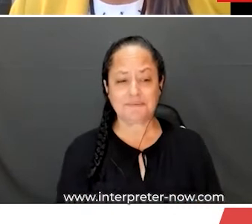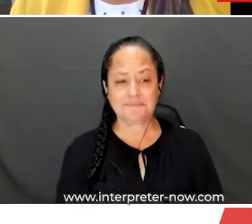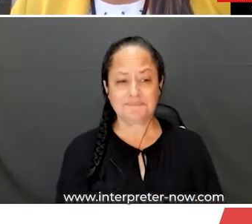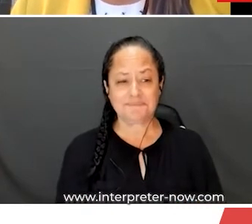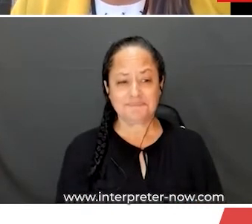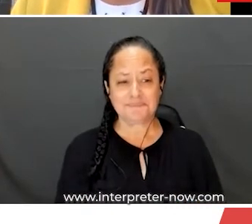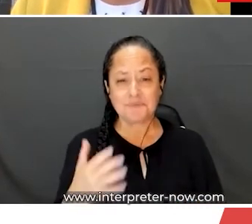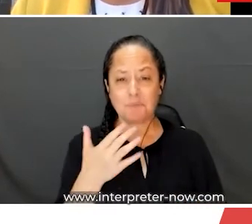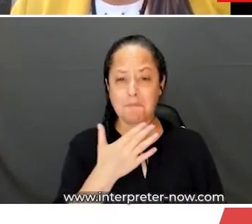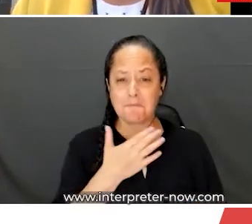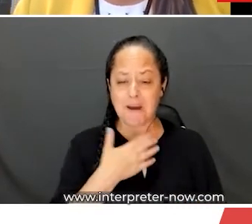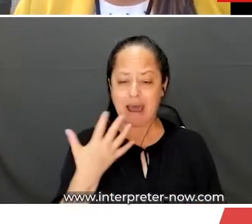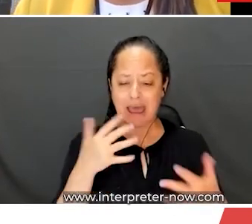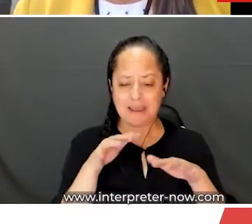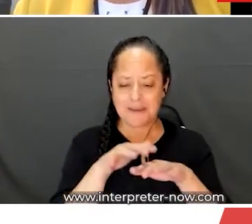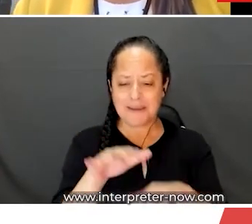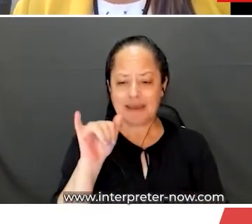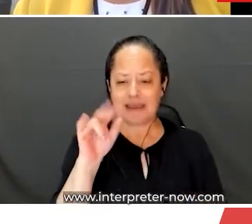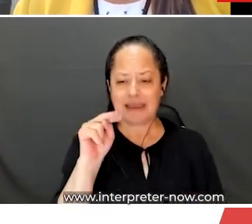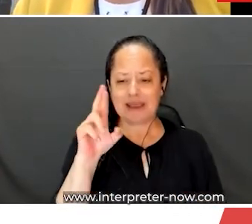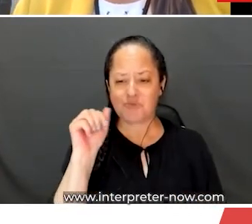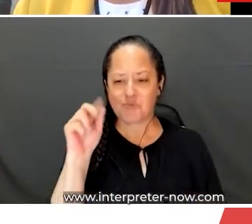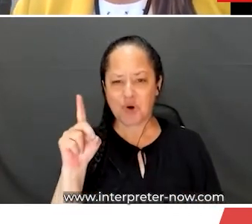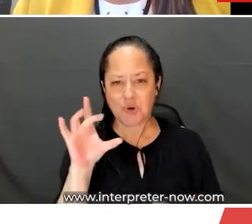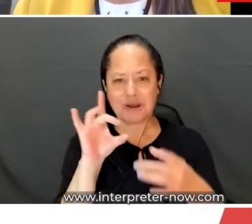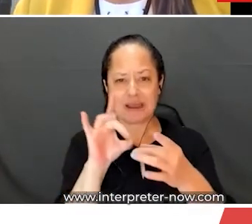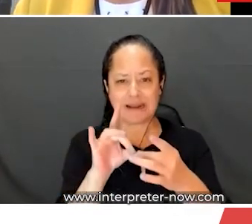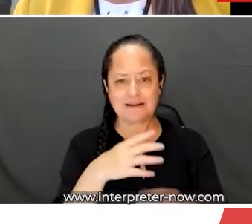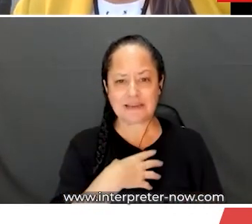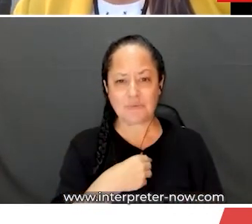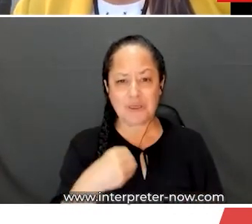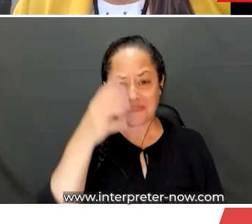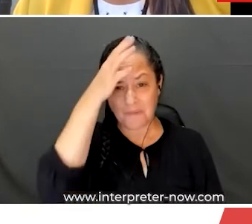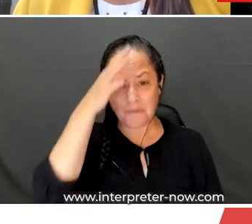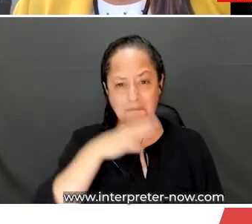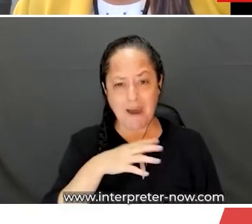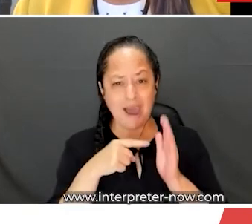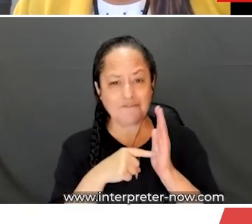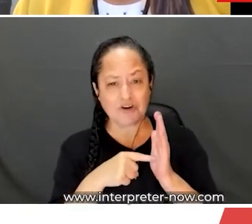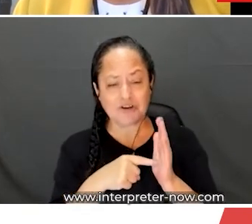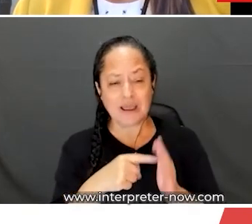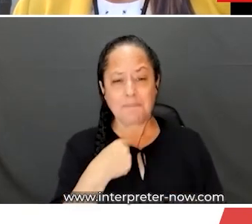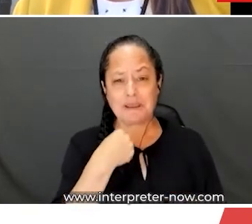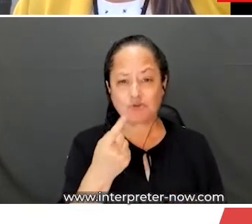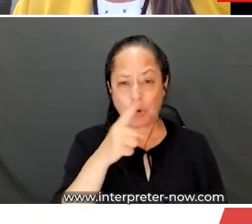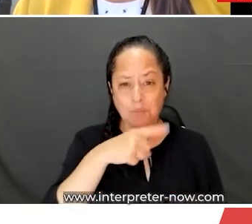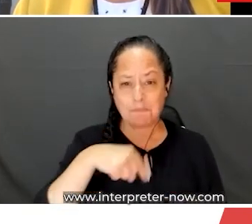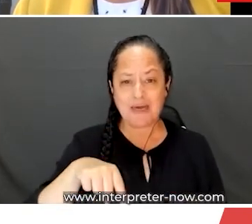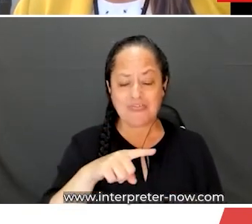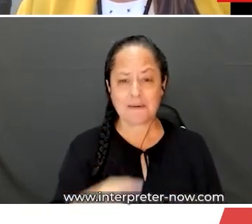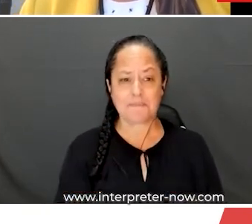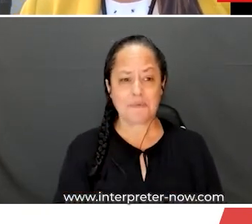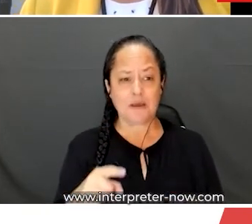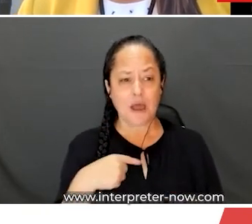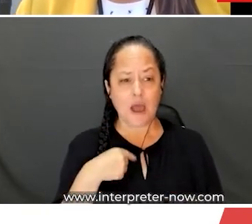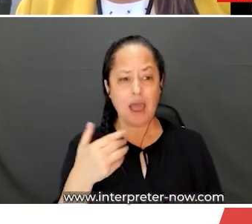kind of one of my inroads of just connecting with a white male, for example. I also have been told by them that I